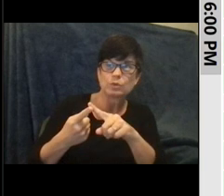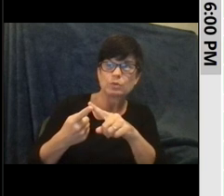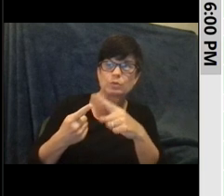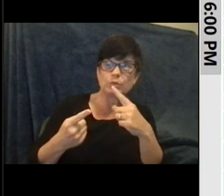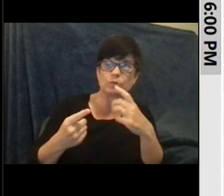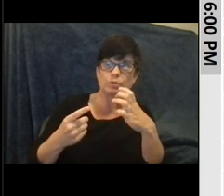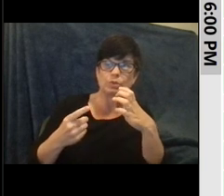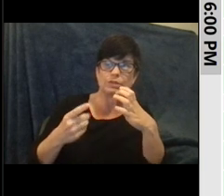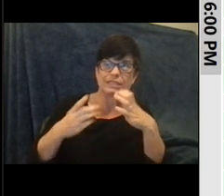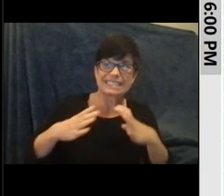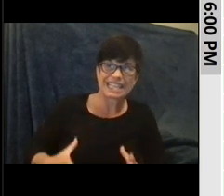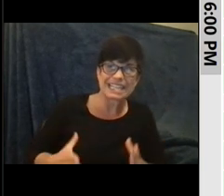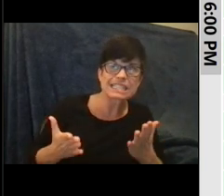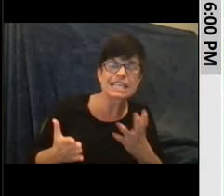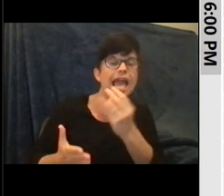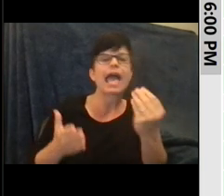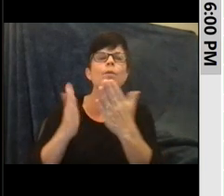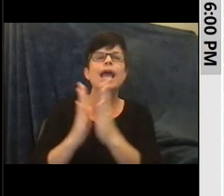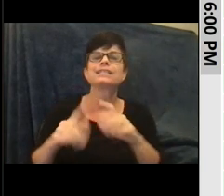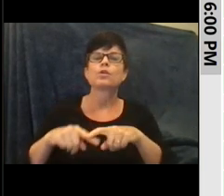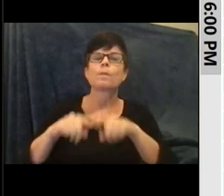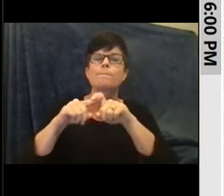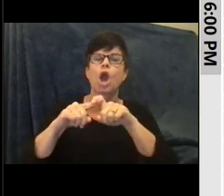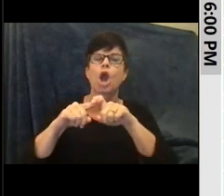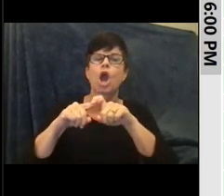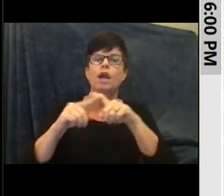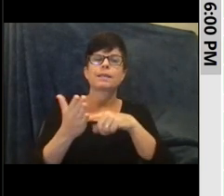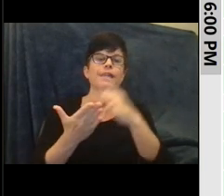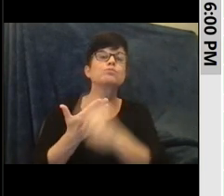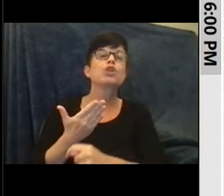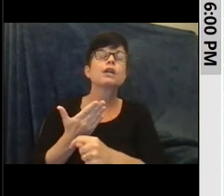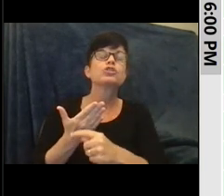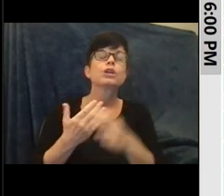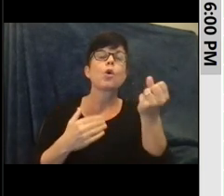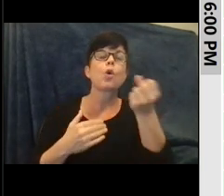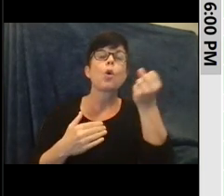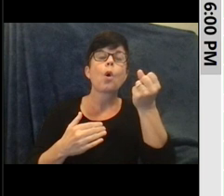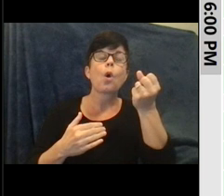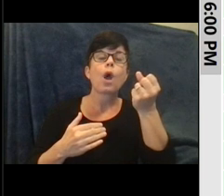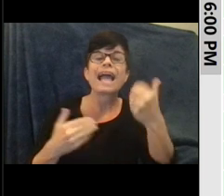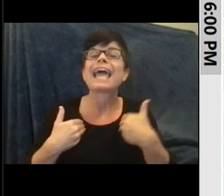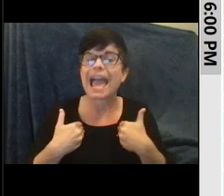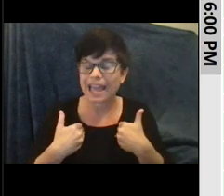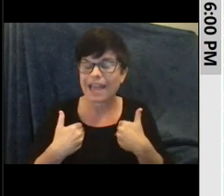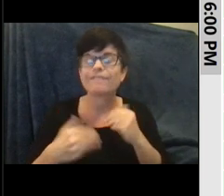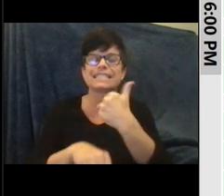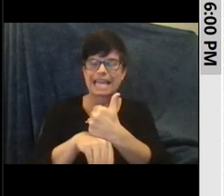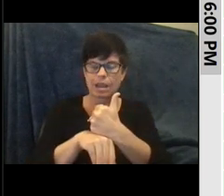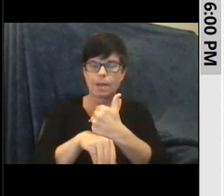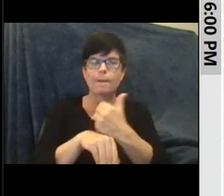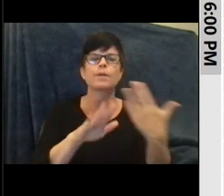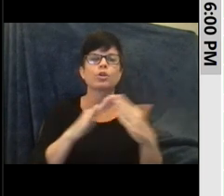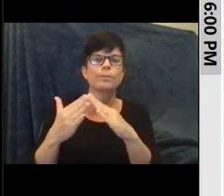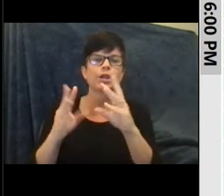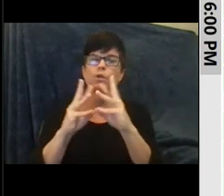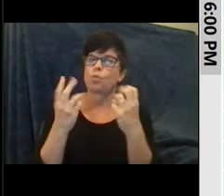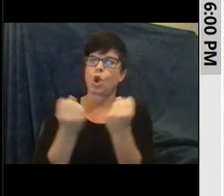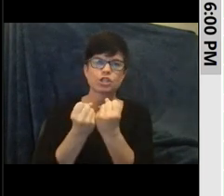We also ask that you pause this project and hold a community workshop instead to better understand what's best for the